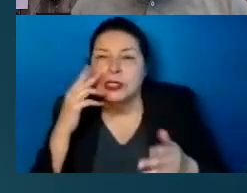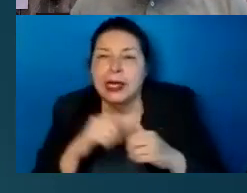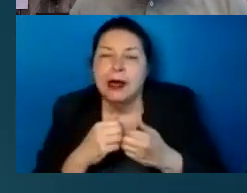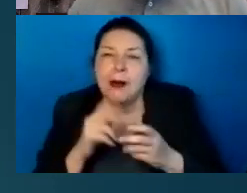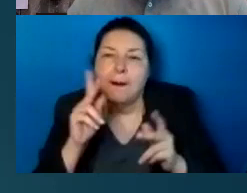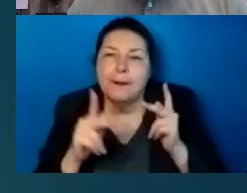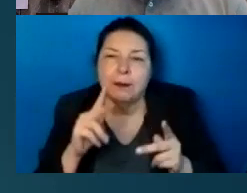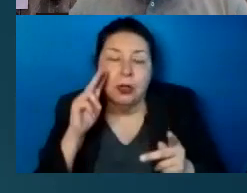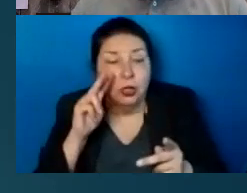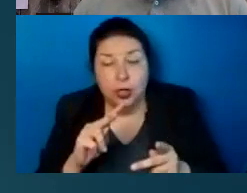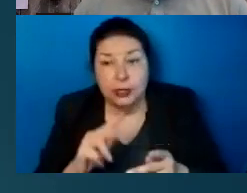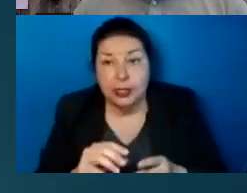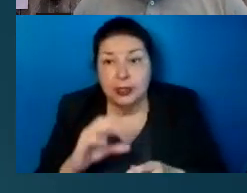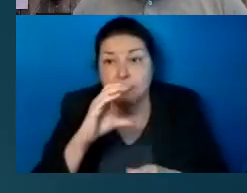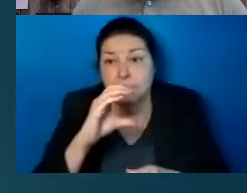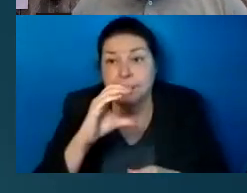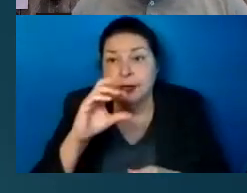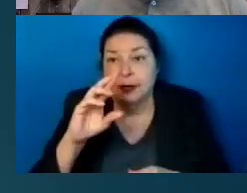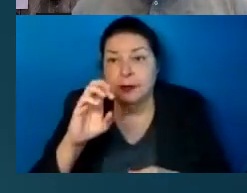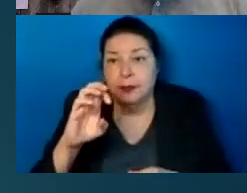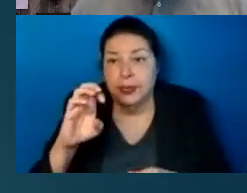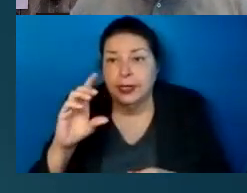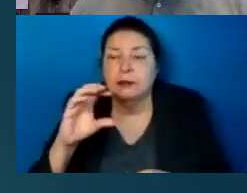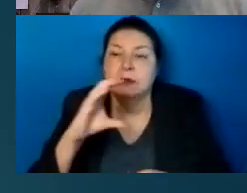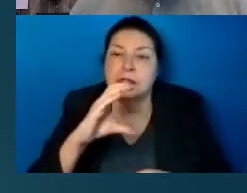can go back and refer to that.